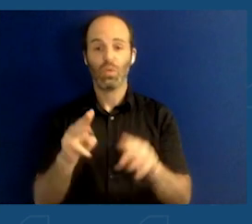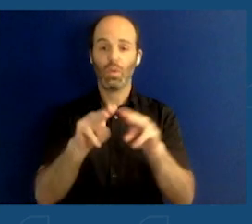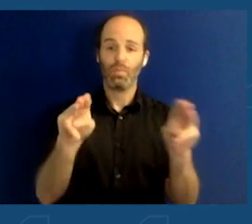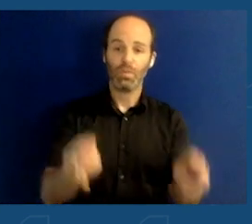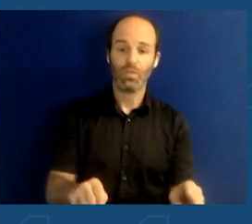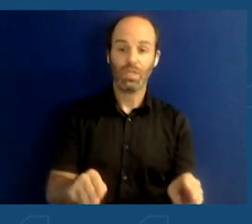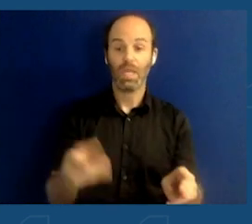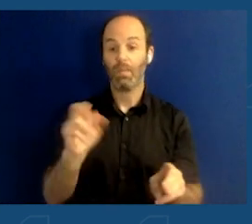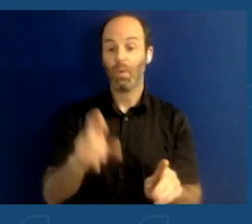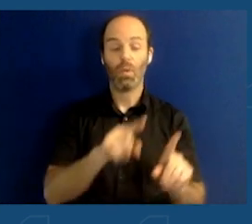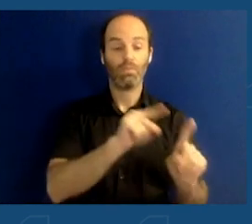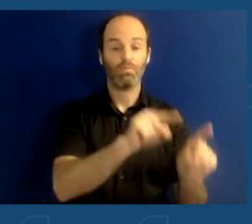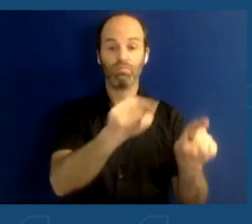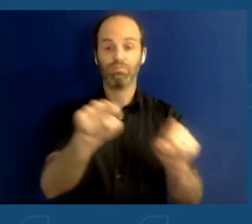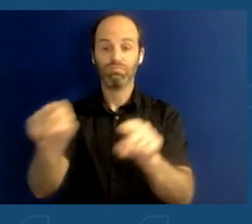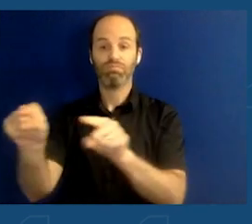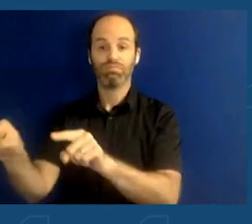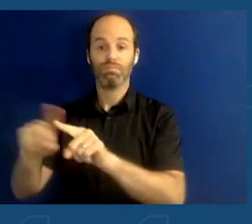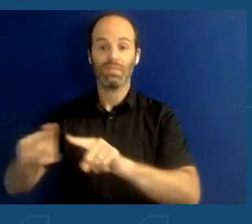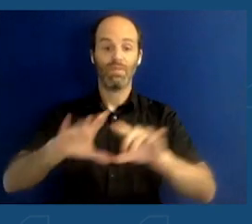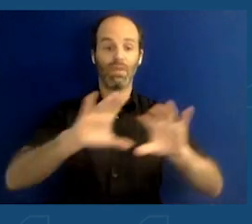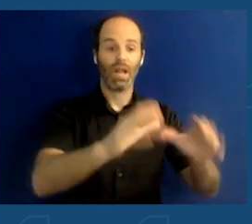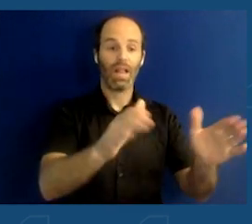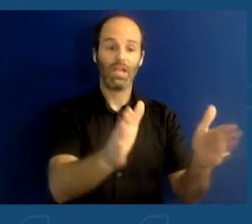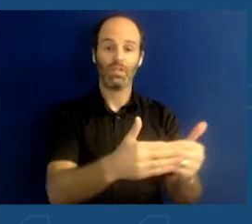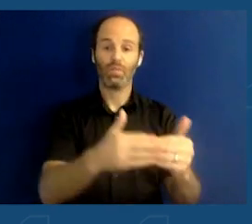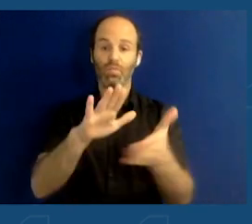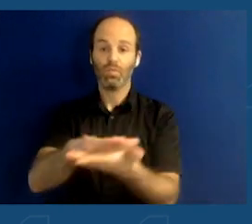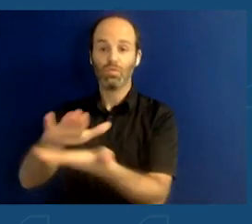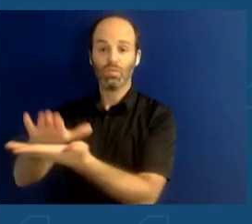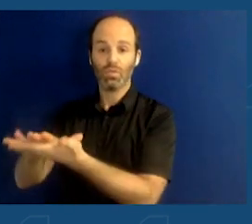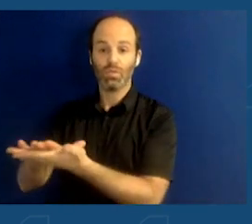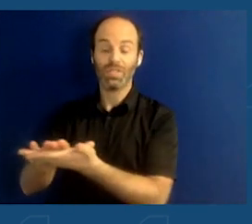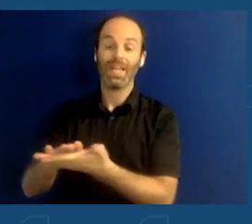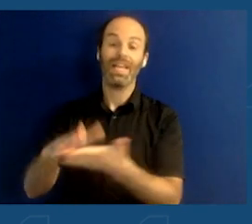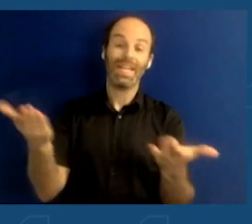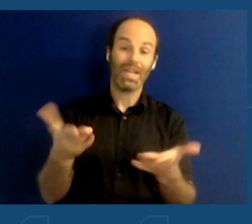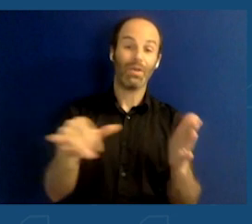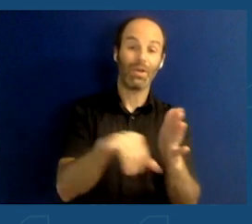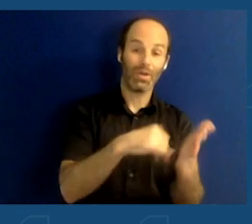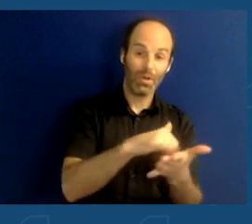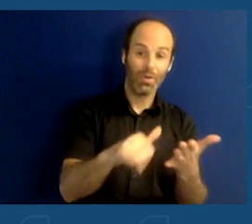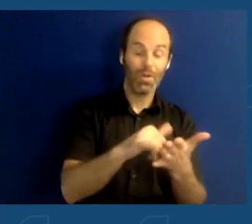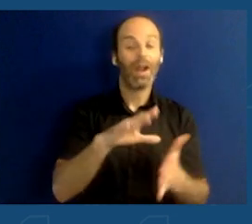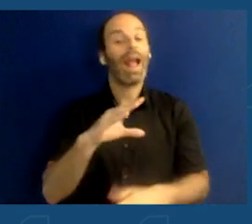classrooms throughout New York and Florida,